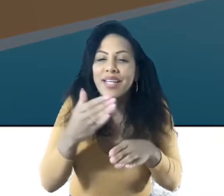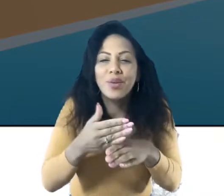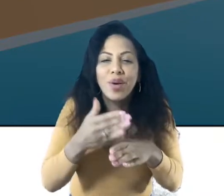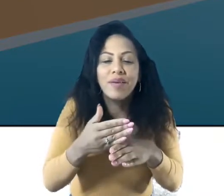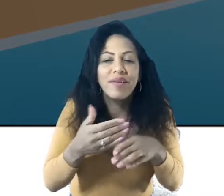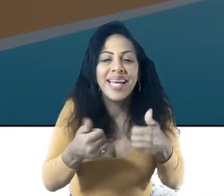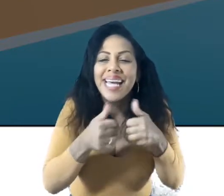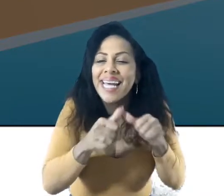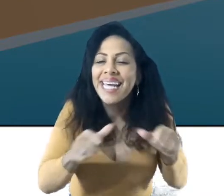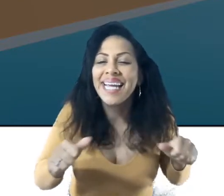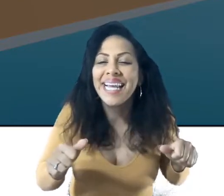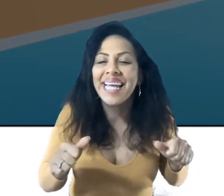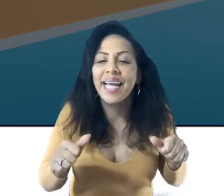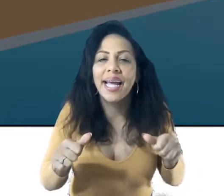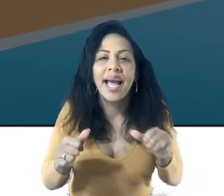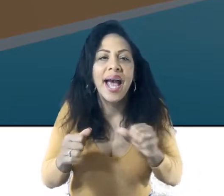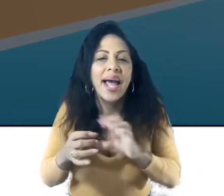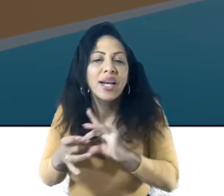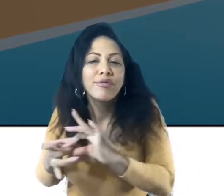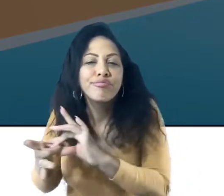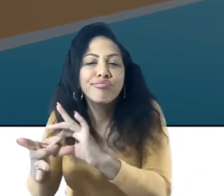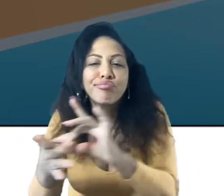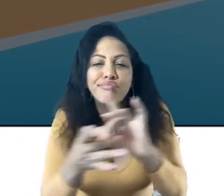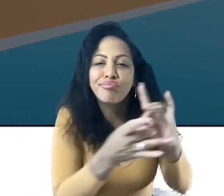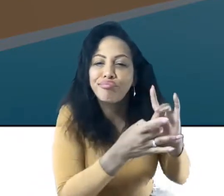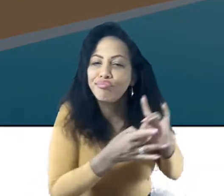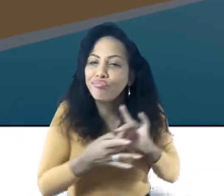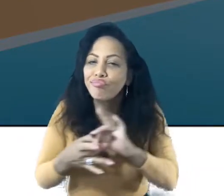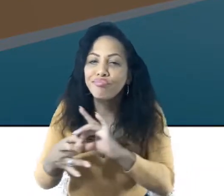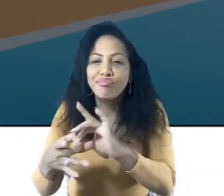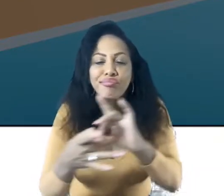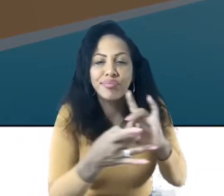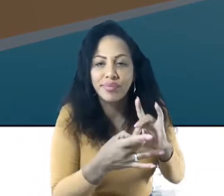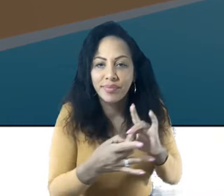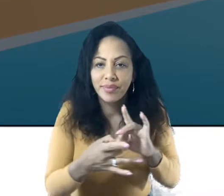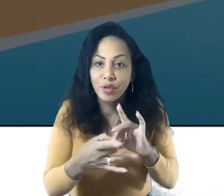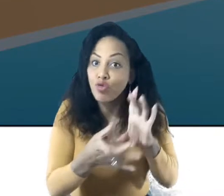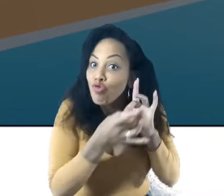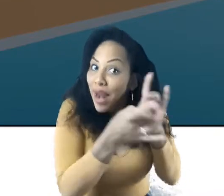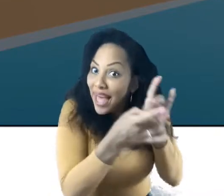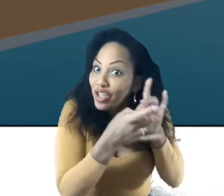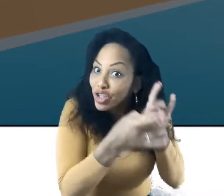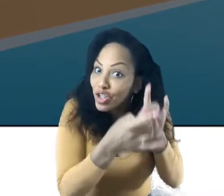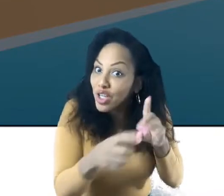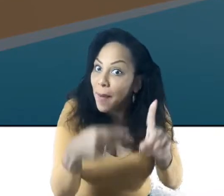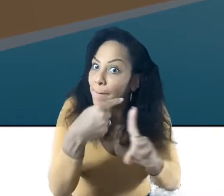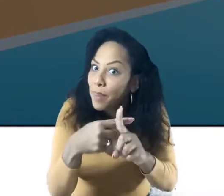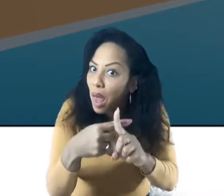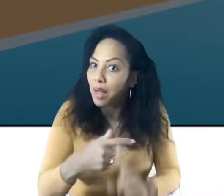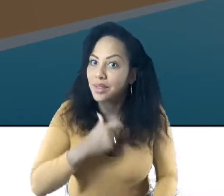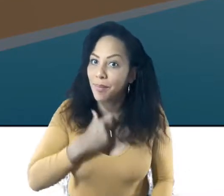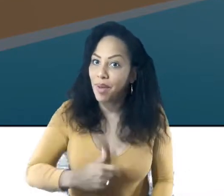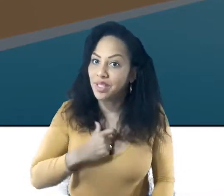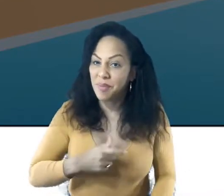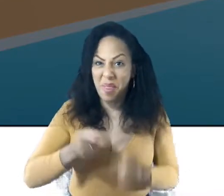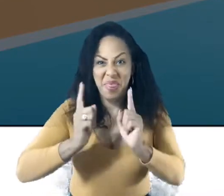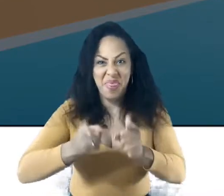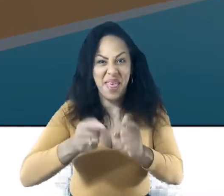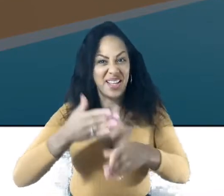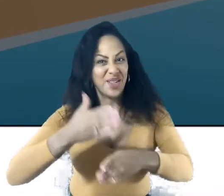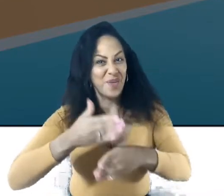cohesive in a relational way, but also in a personal way. So that's the work. Thank you very much